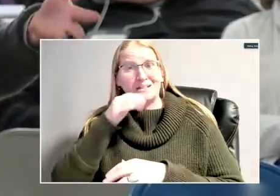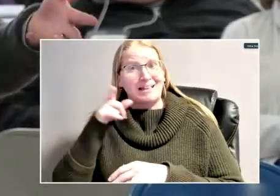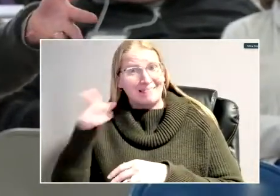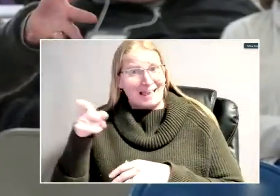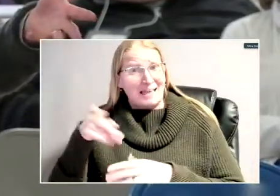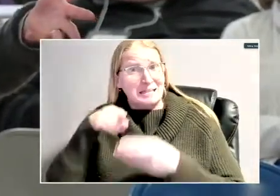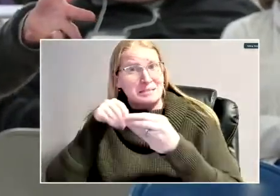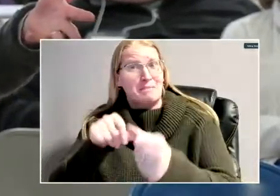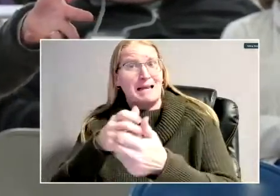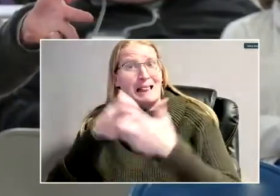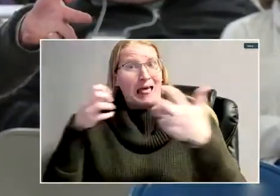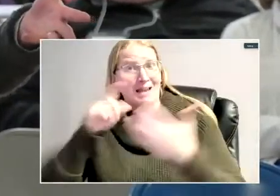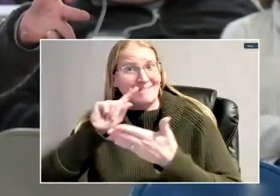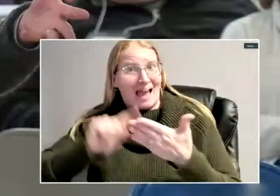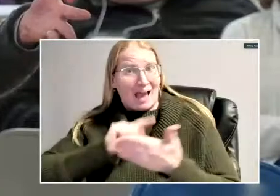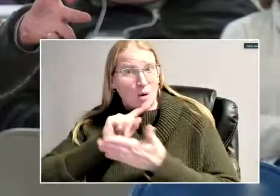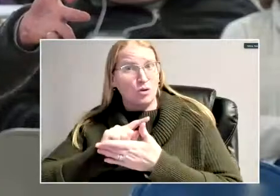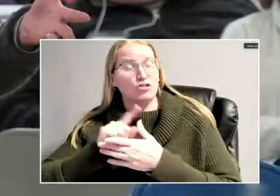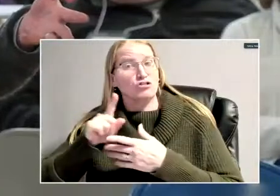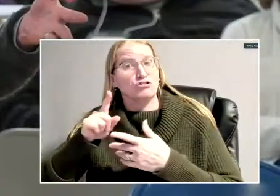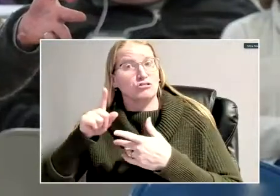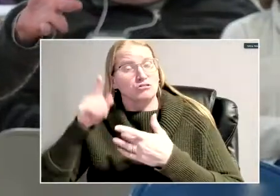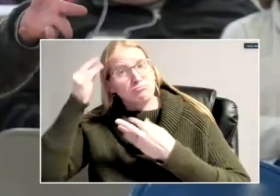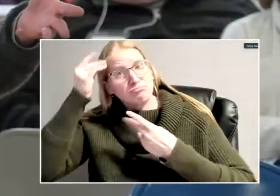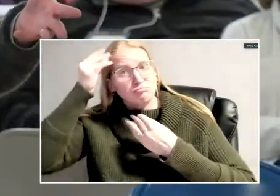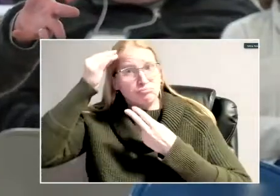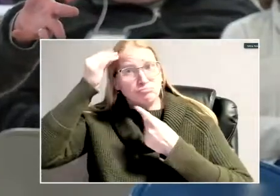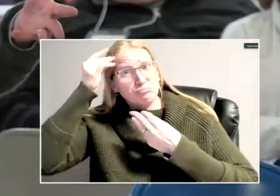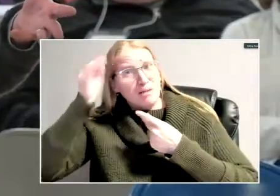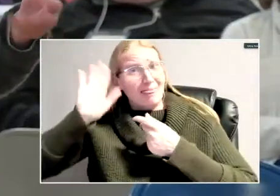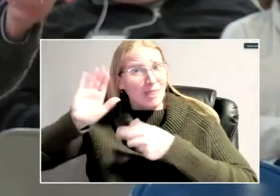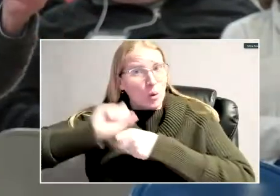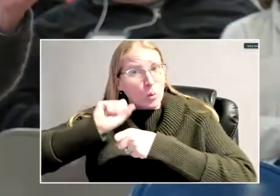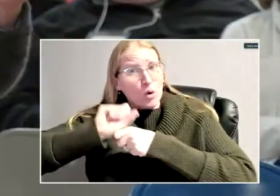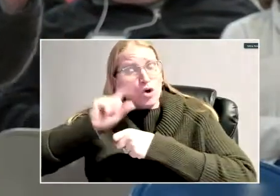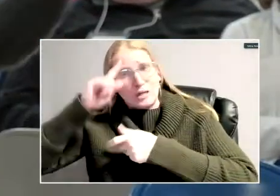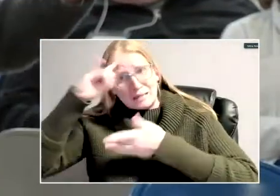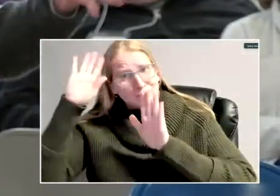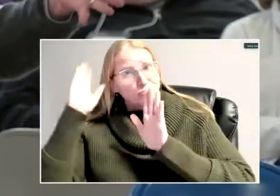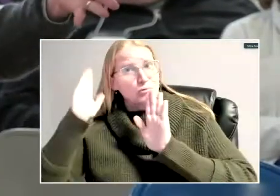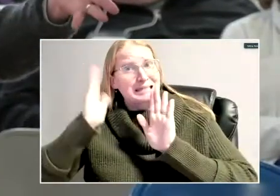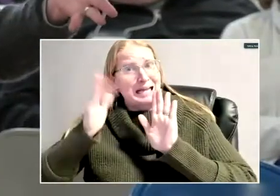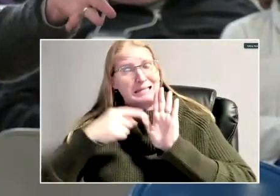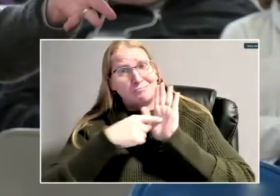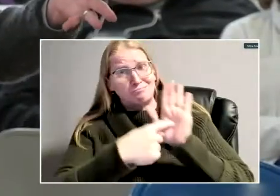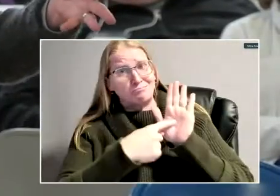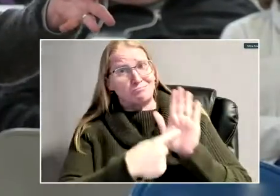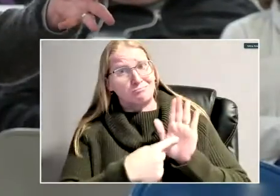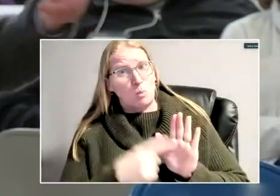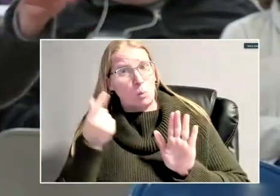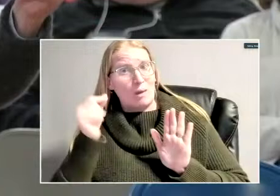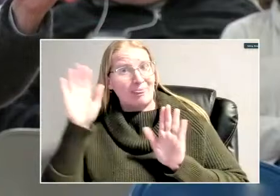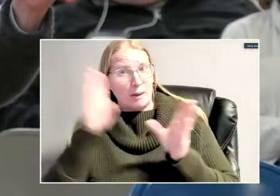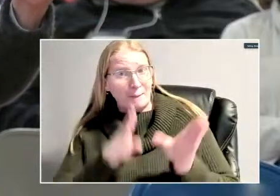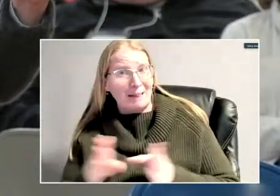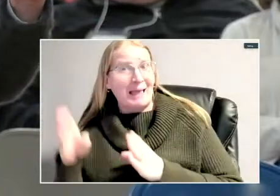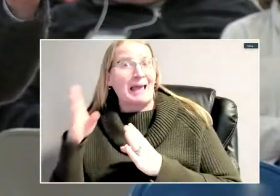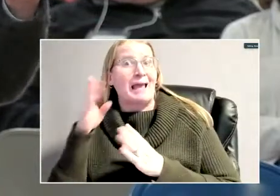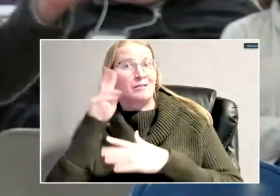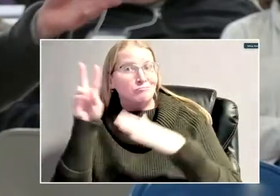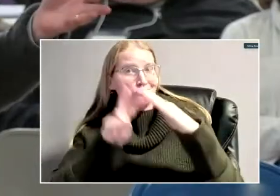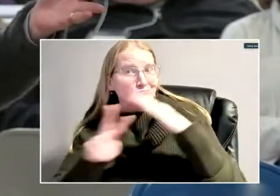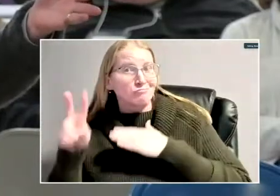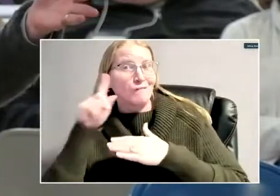their best uh work on how much money they're going to spend what their plan for next year is